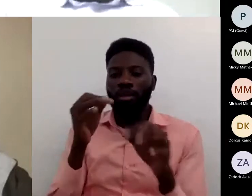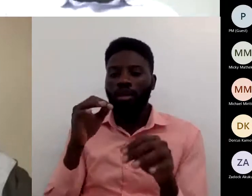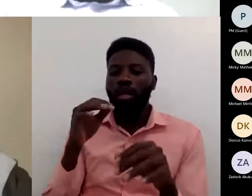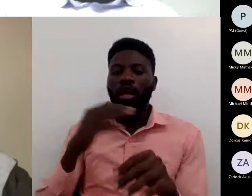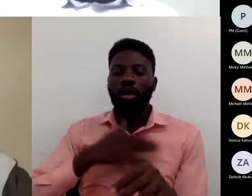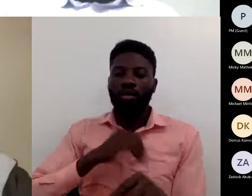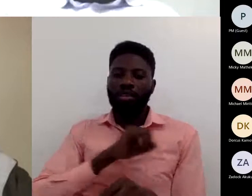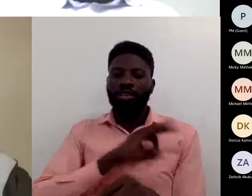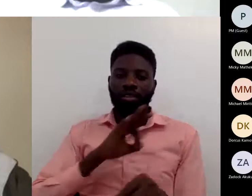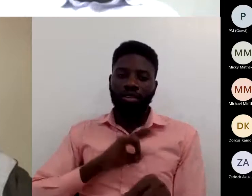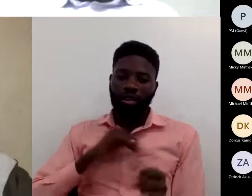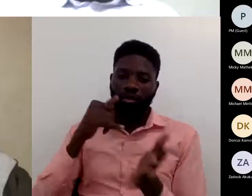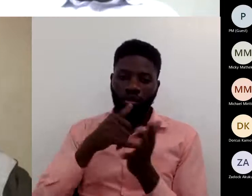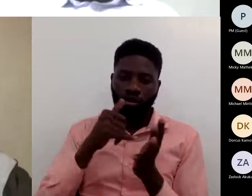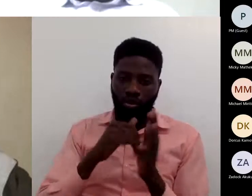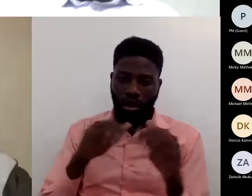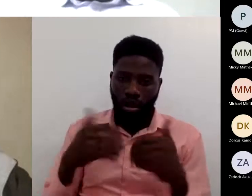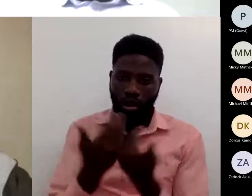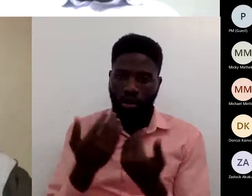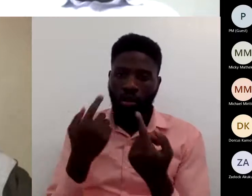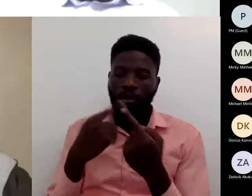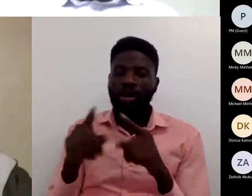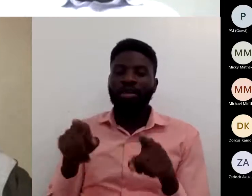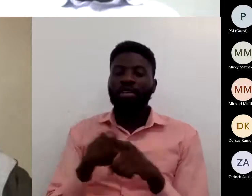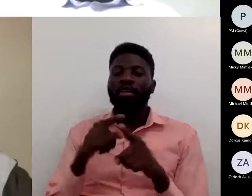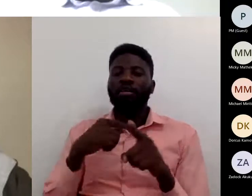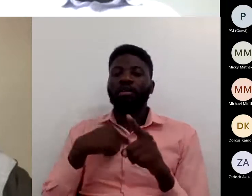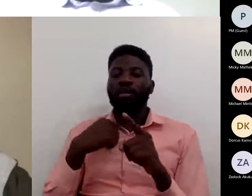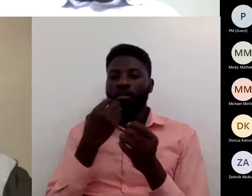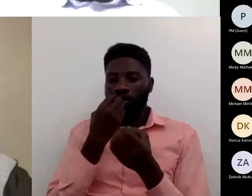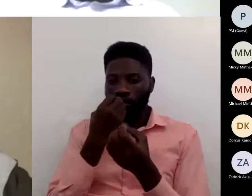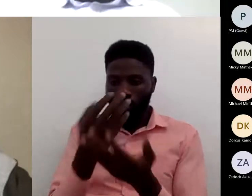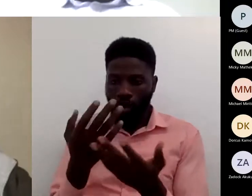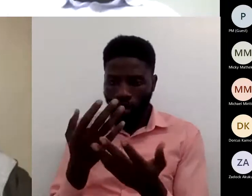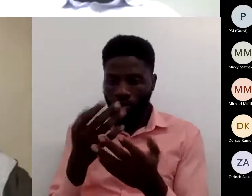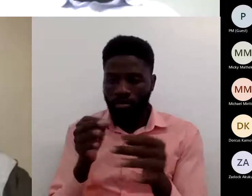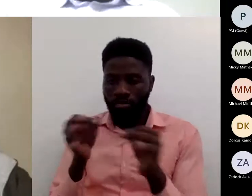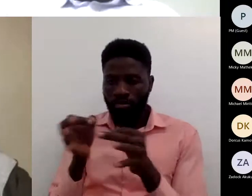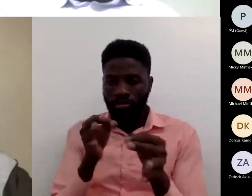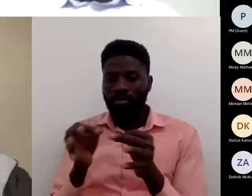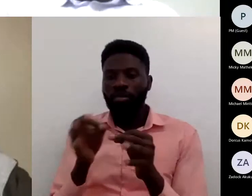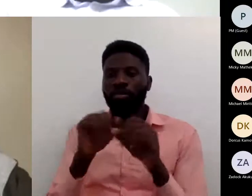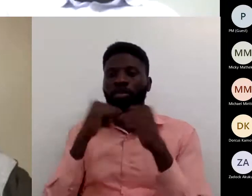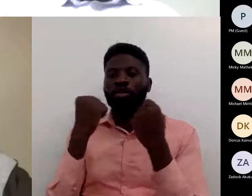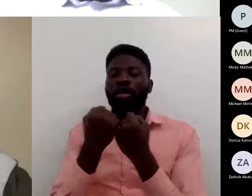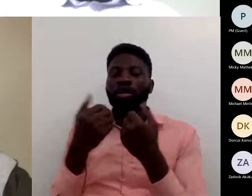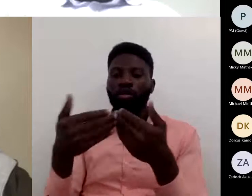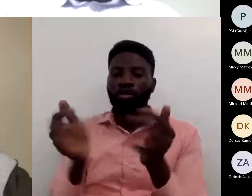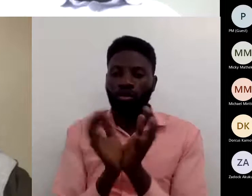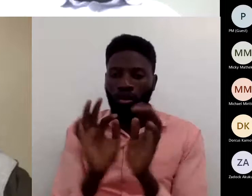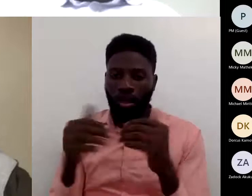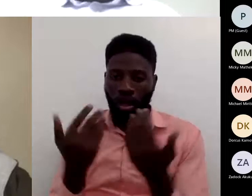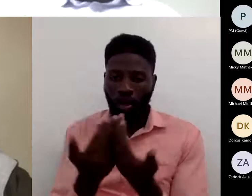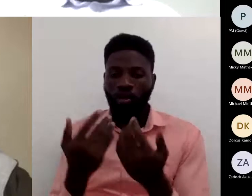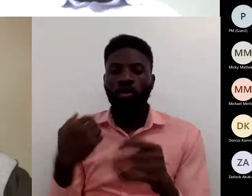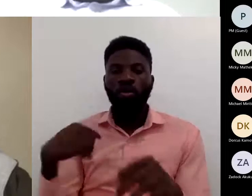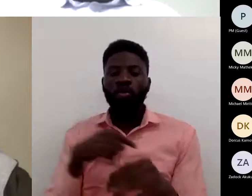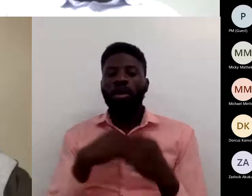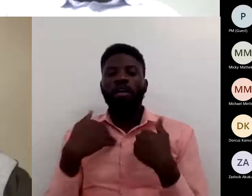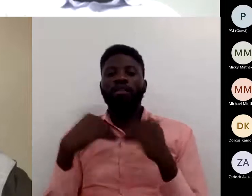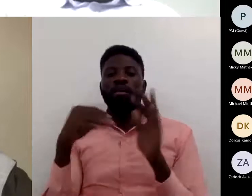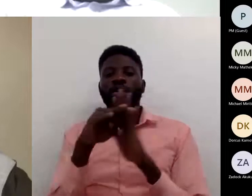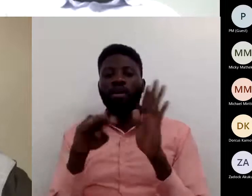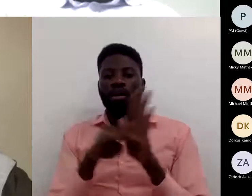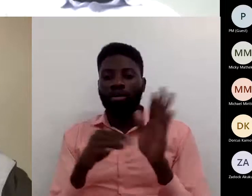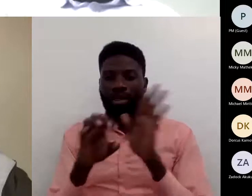But let me focus a little bit more on how we are including society and communities. Programs, like I've said, like EmployAble, I think when we started